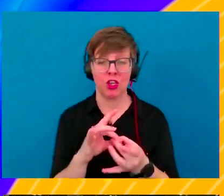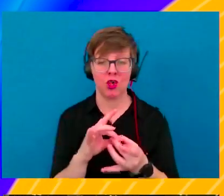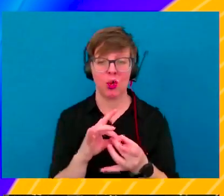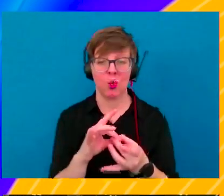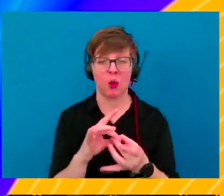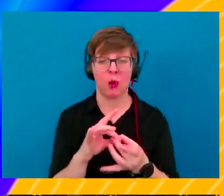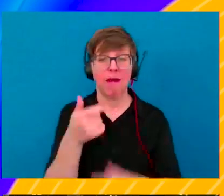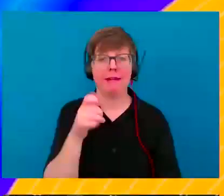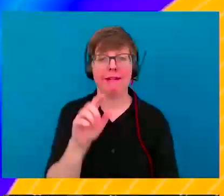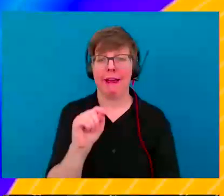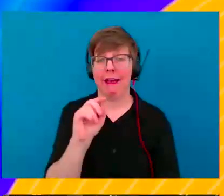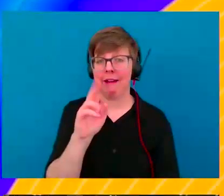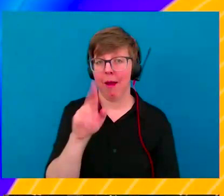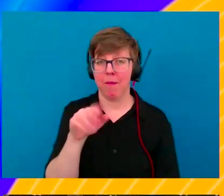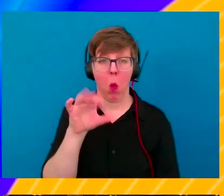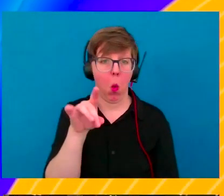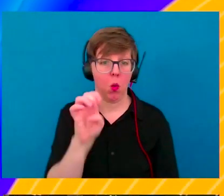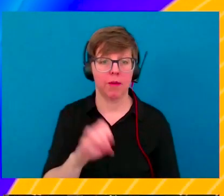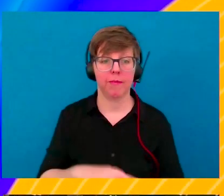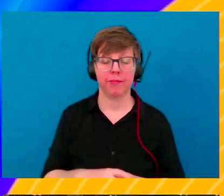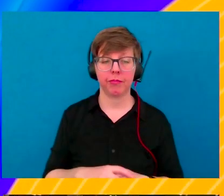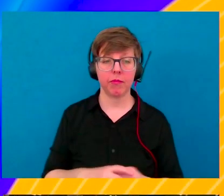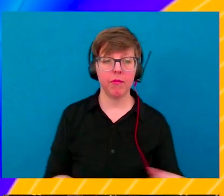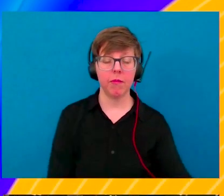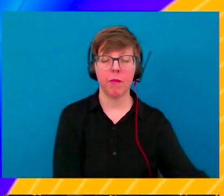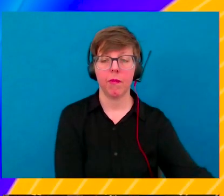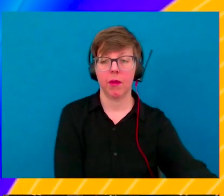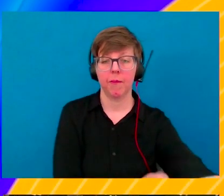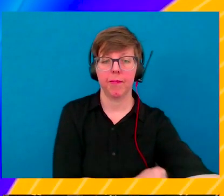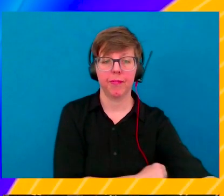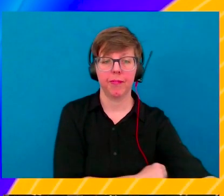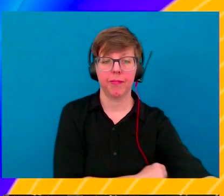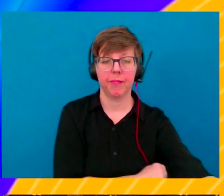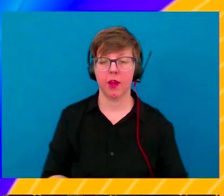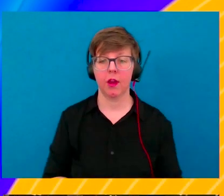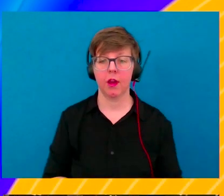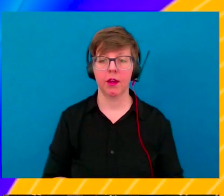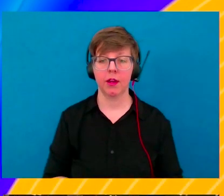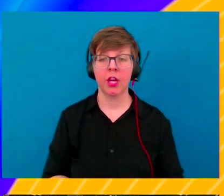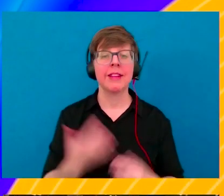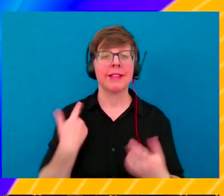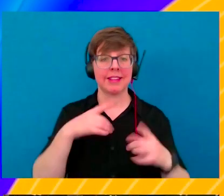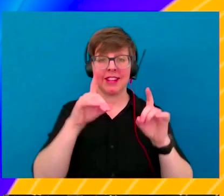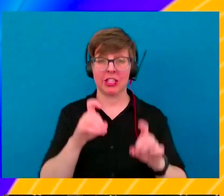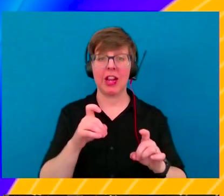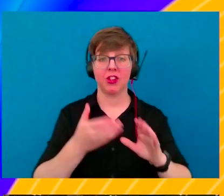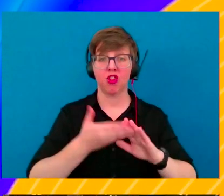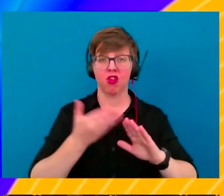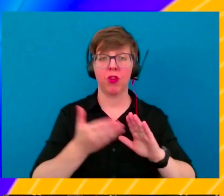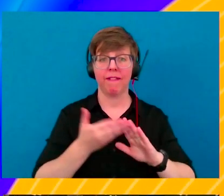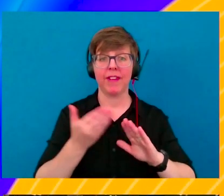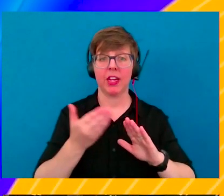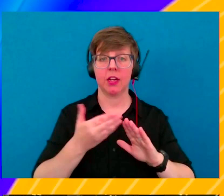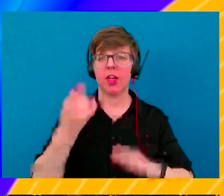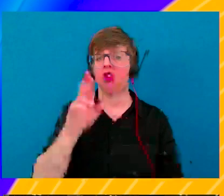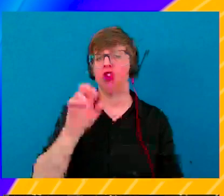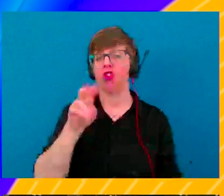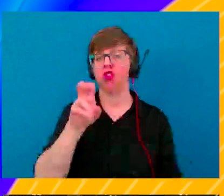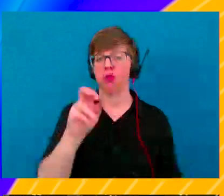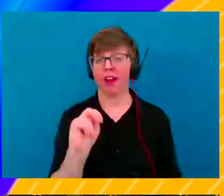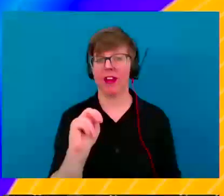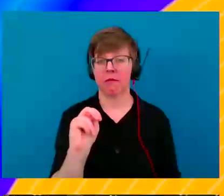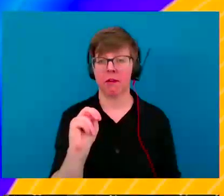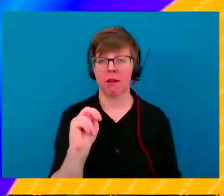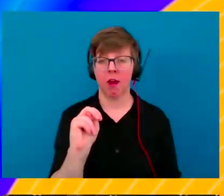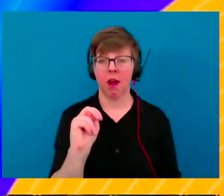good example of this is this code base is a test-driven code base. It's got tests. It's a Java project. But if I